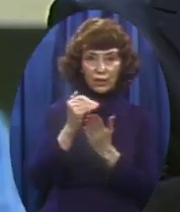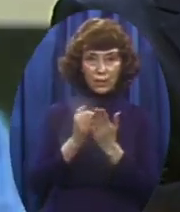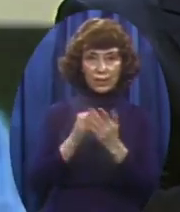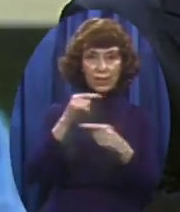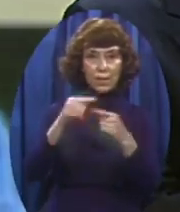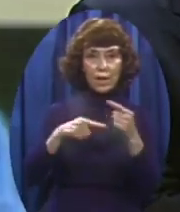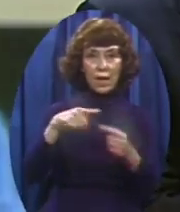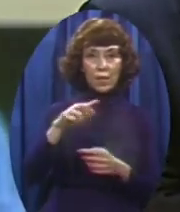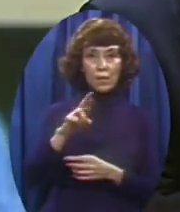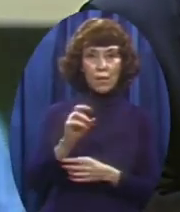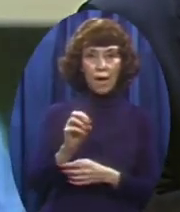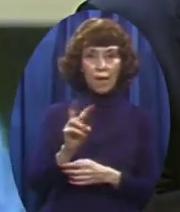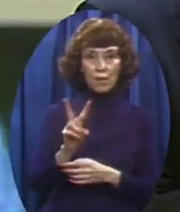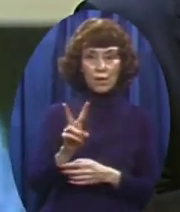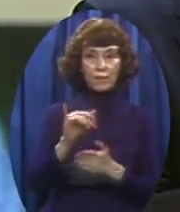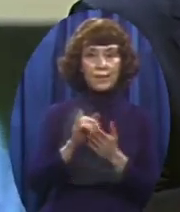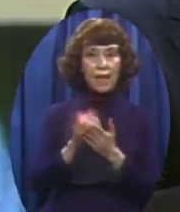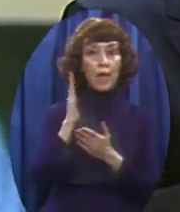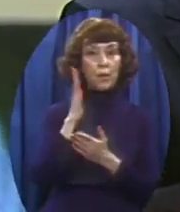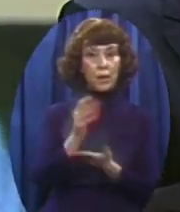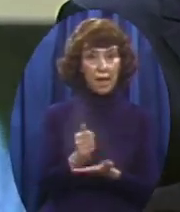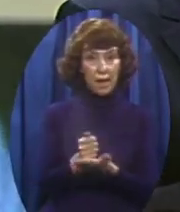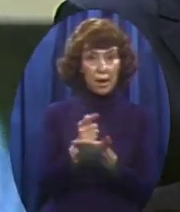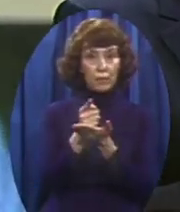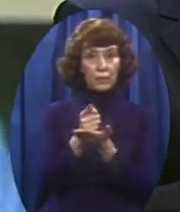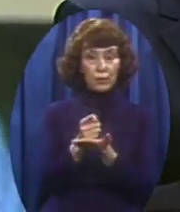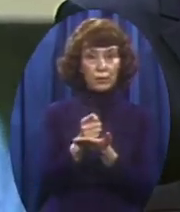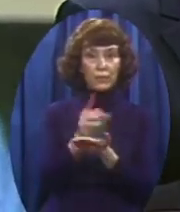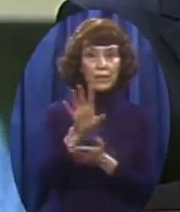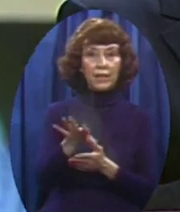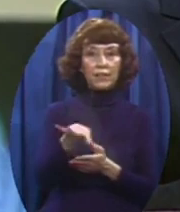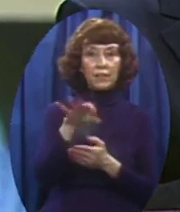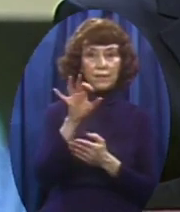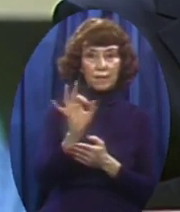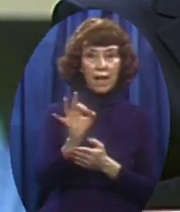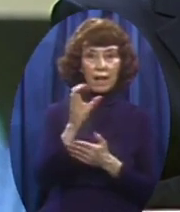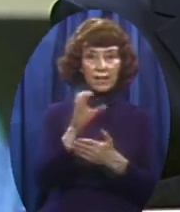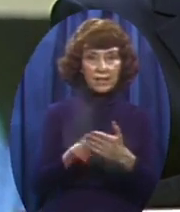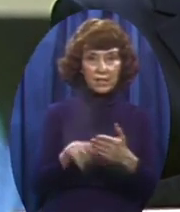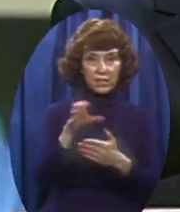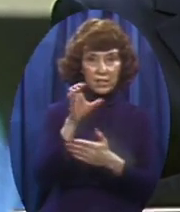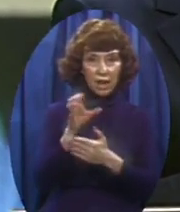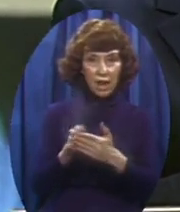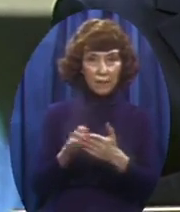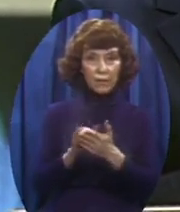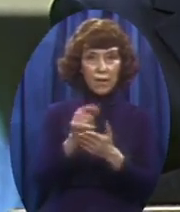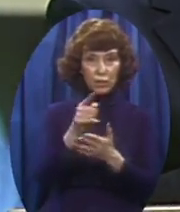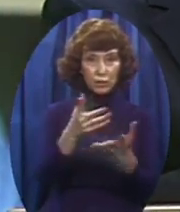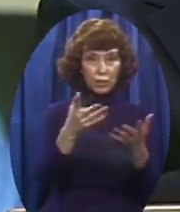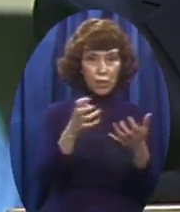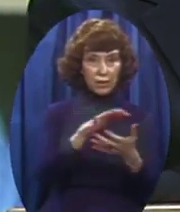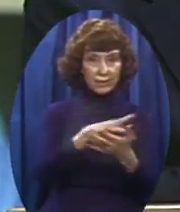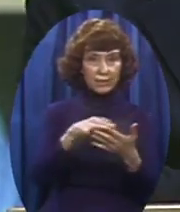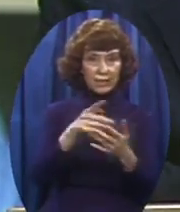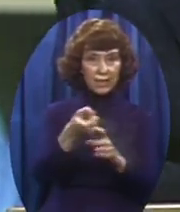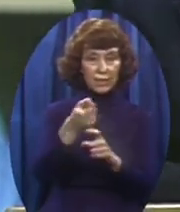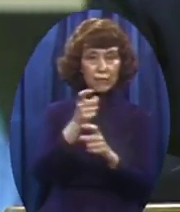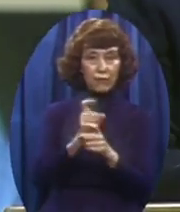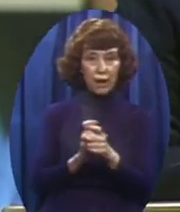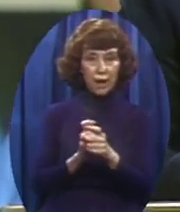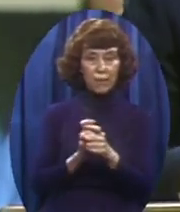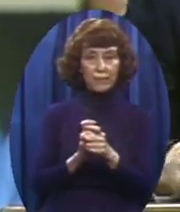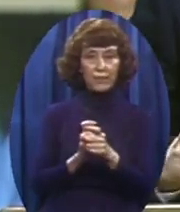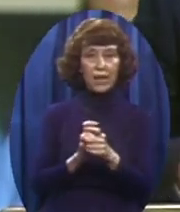and that will help you to find the location of the chapter that you want the study from. And by the way, I